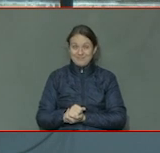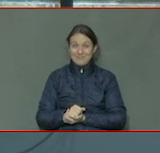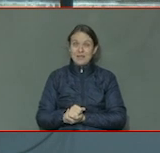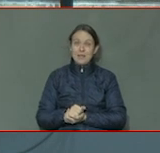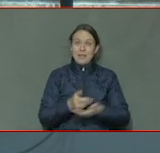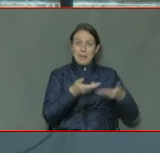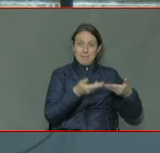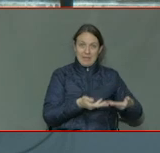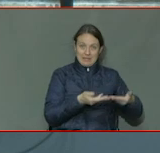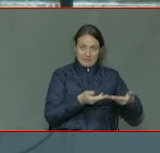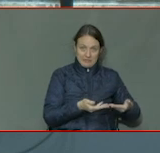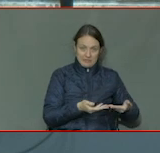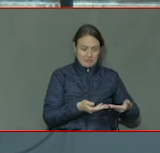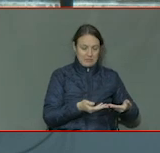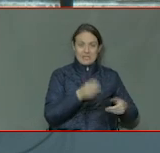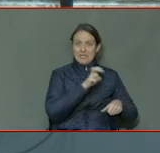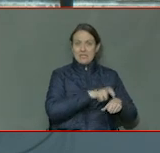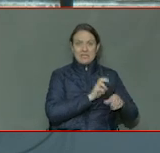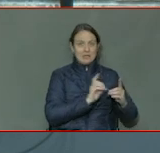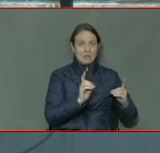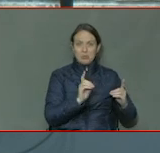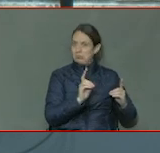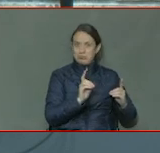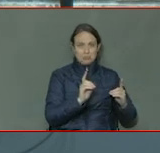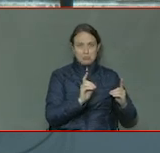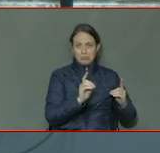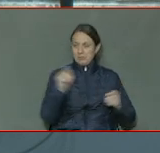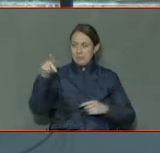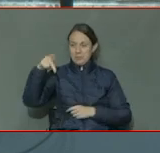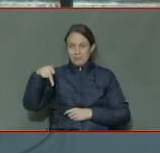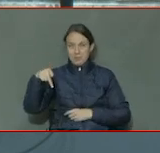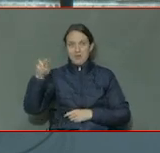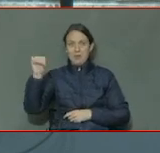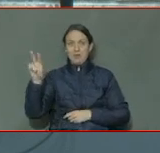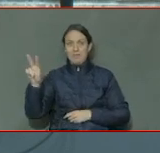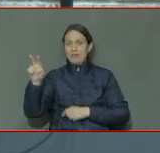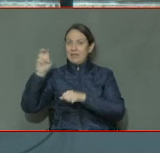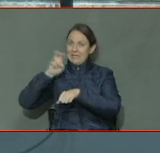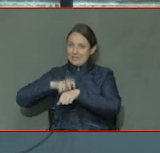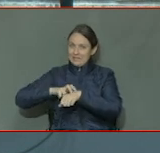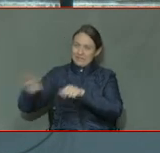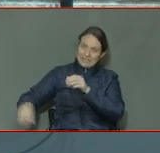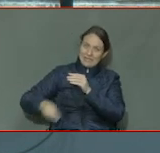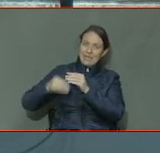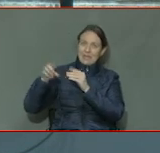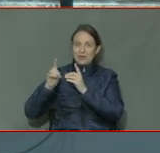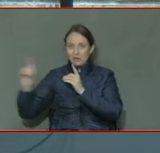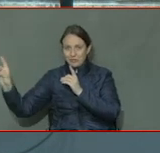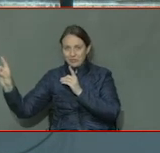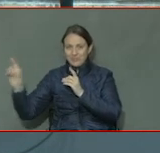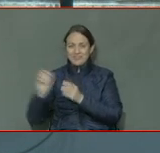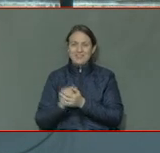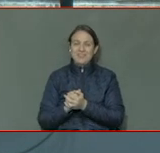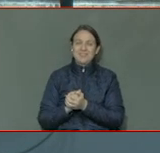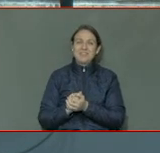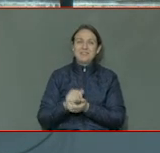mass must have a direction. So again, please just get the direction. Okay. Momentum,